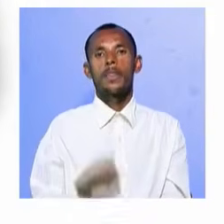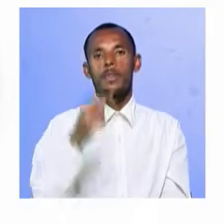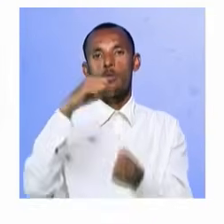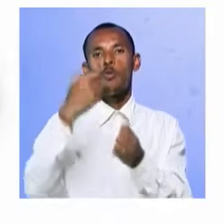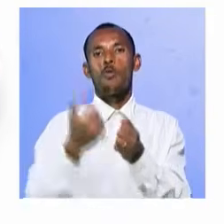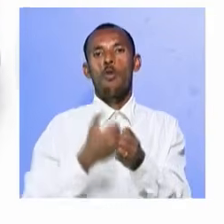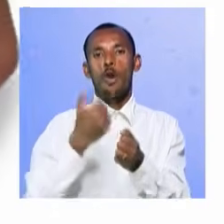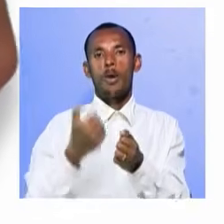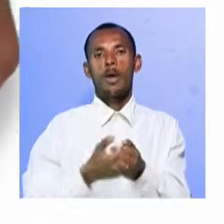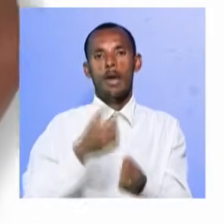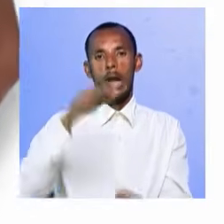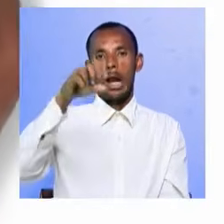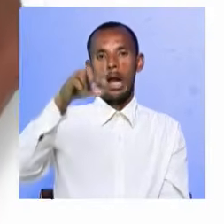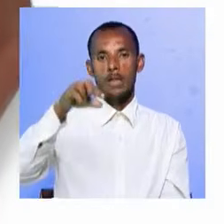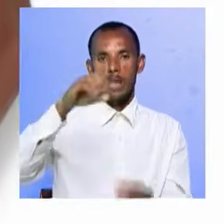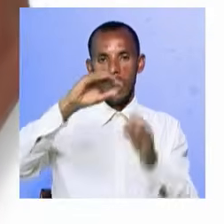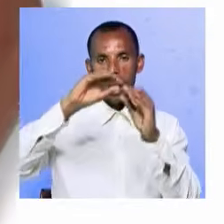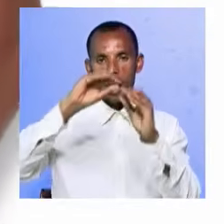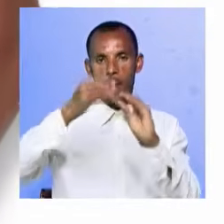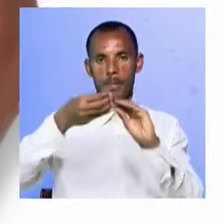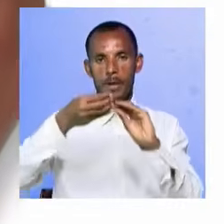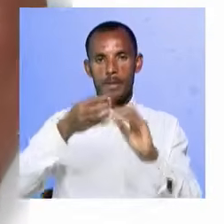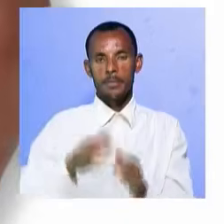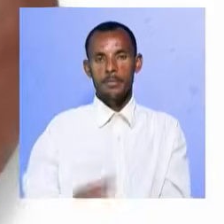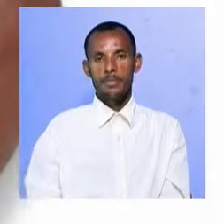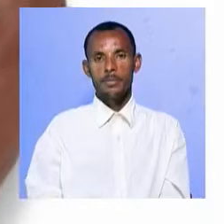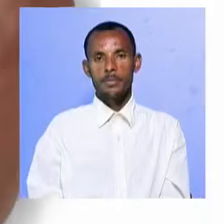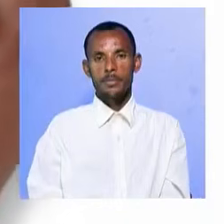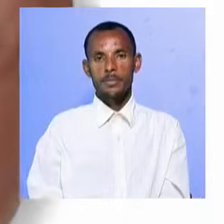following rational numbers.